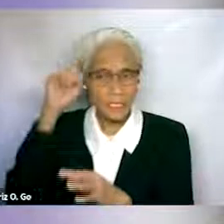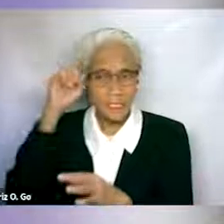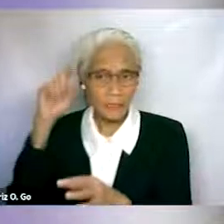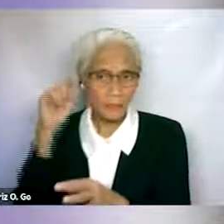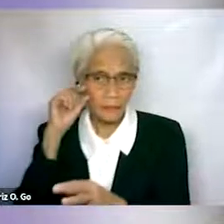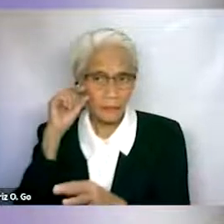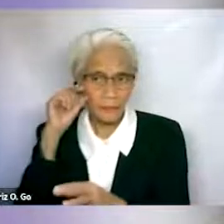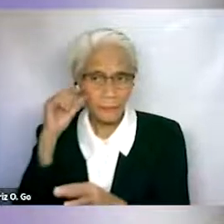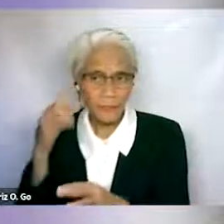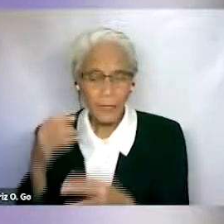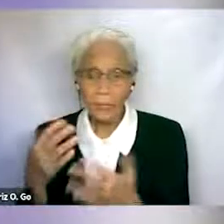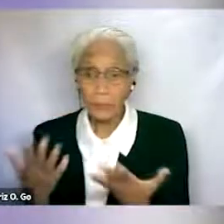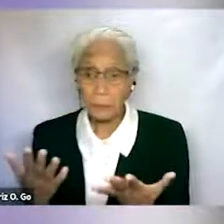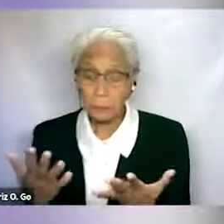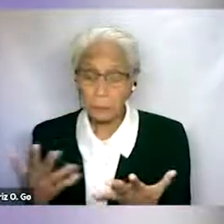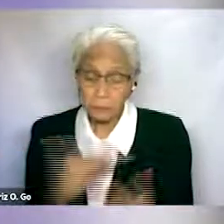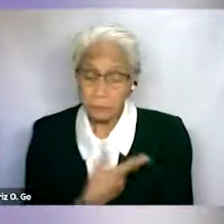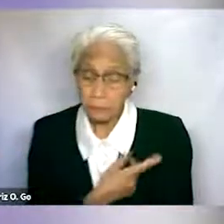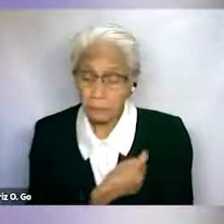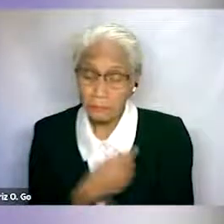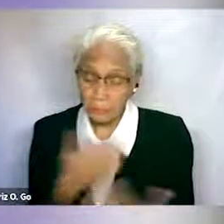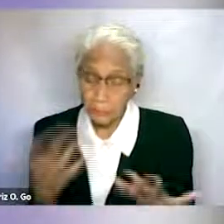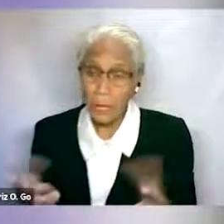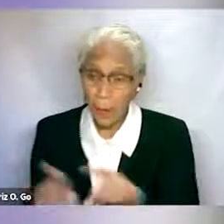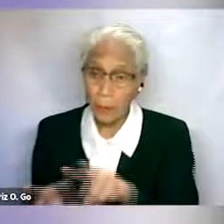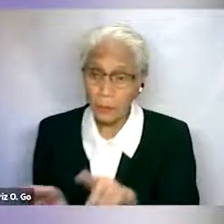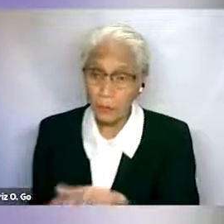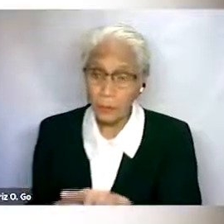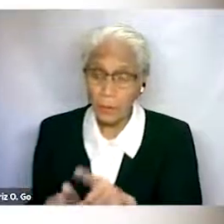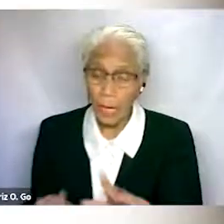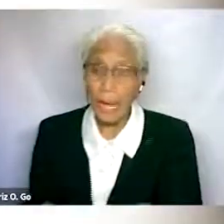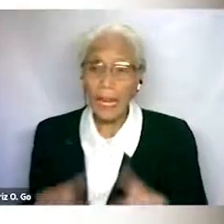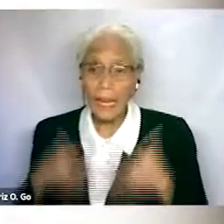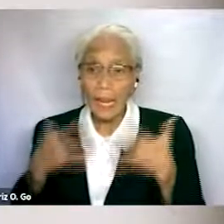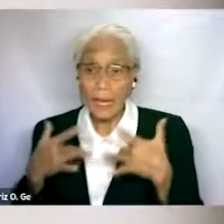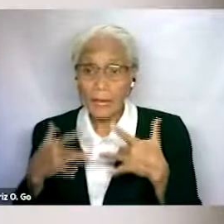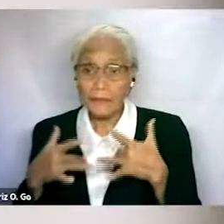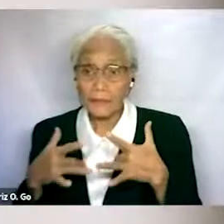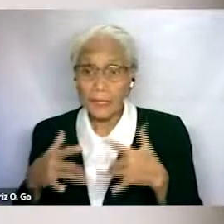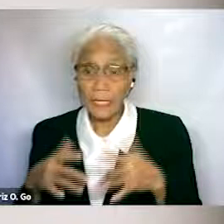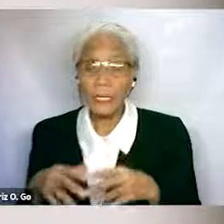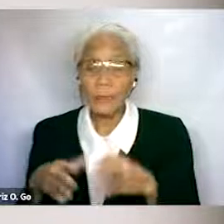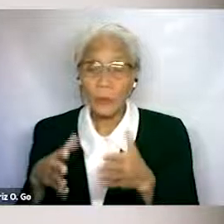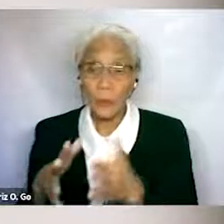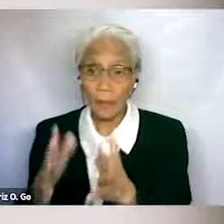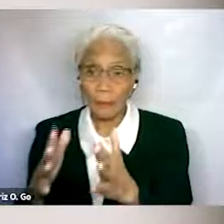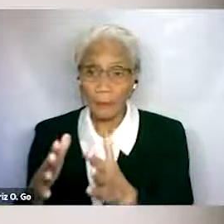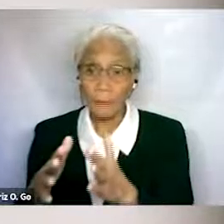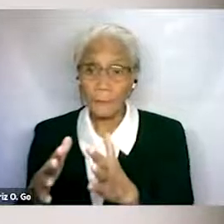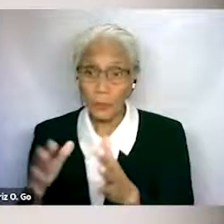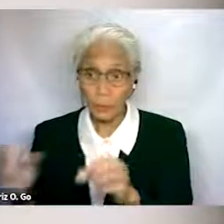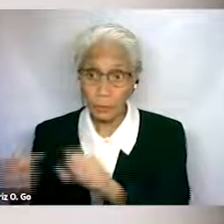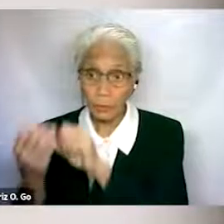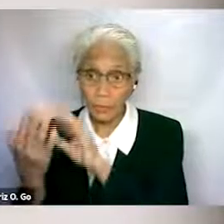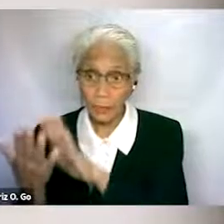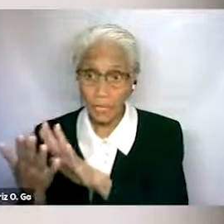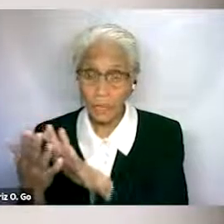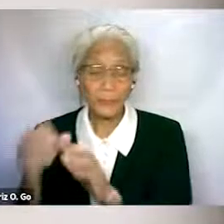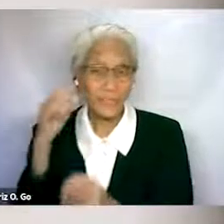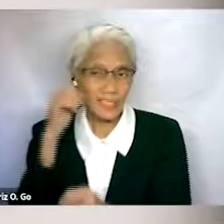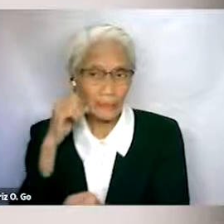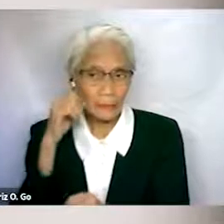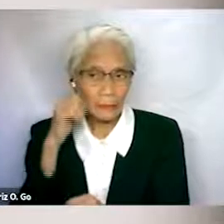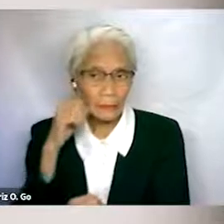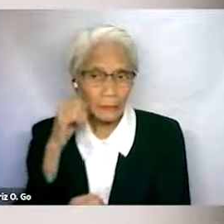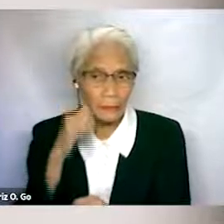these mandates under CEDAW. And then it adopts temporary special measures. So these are the different articles under CEDAW. I will